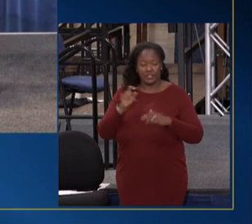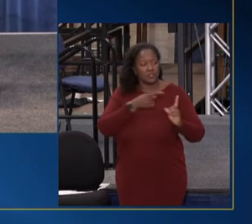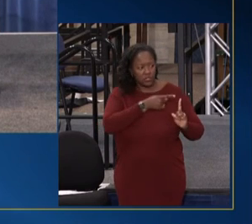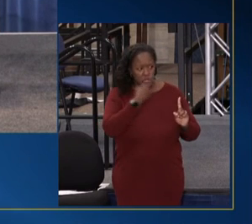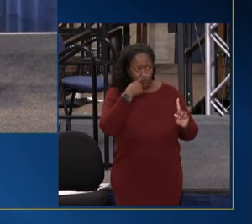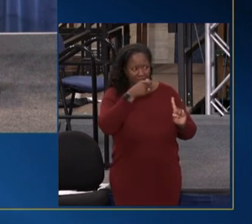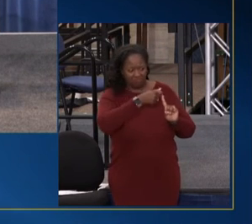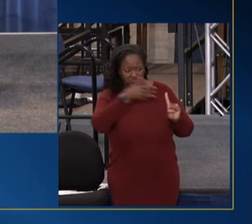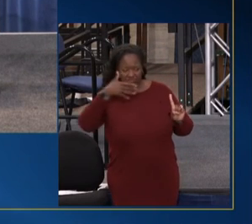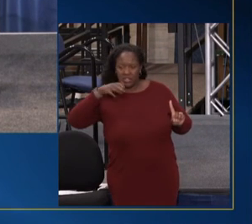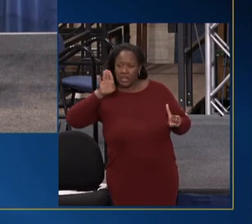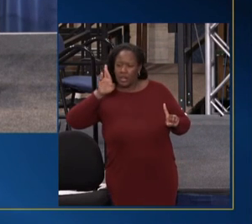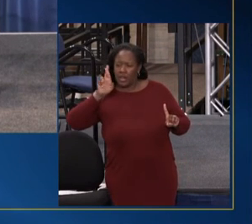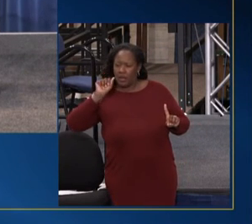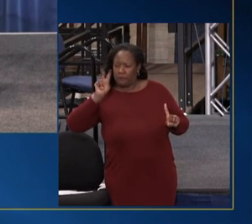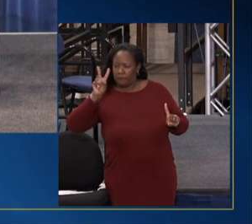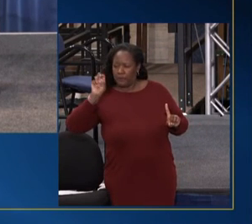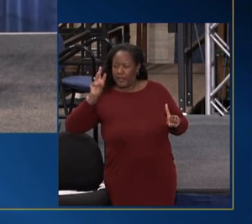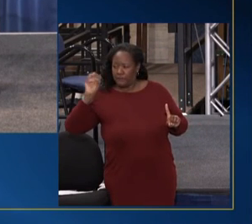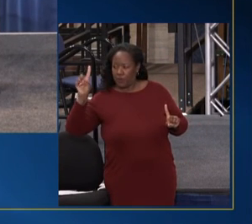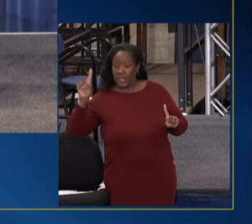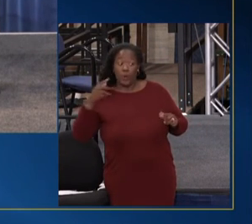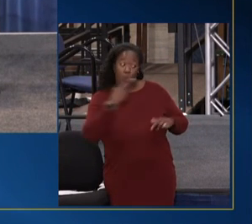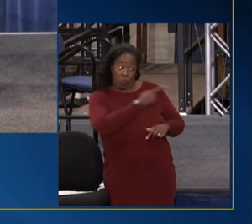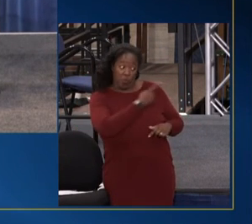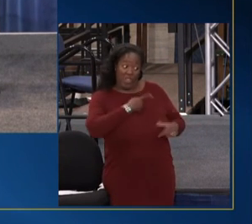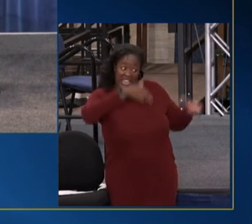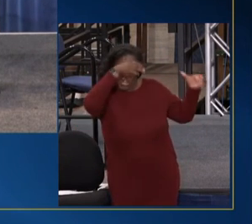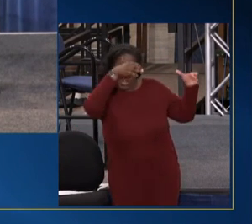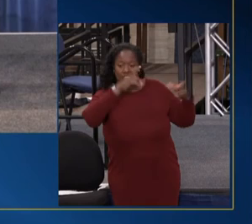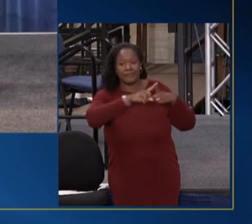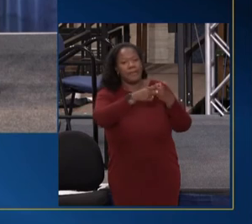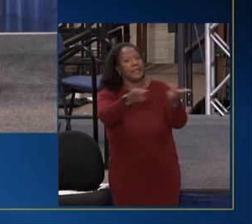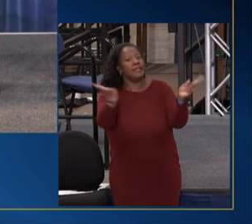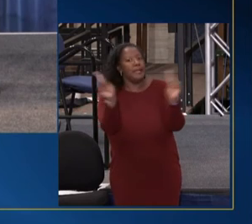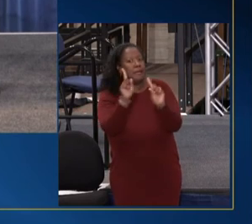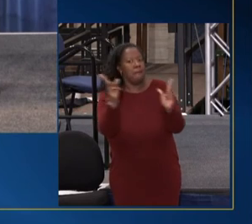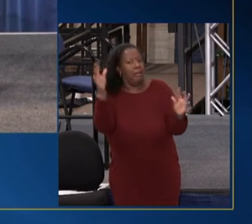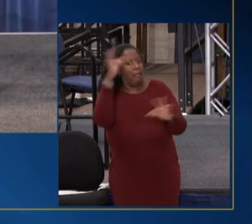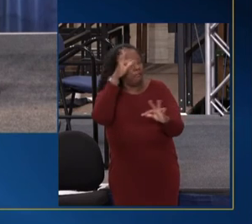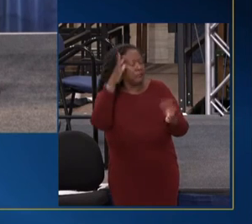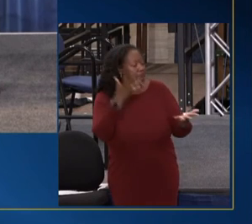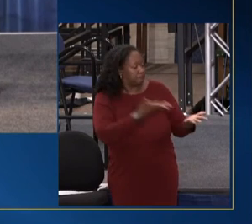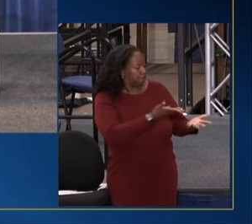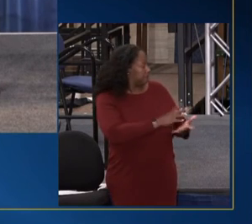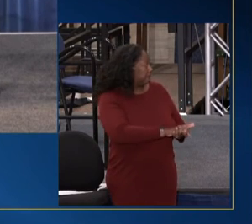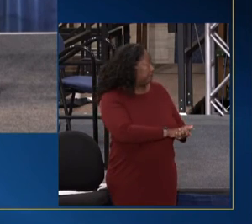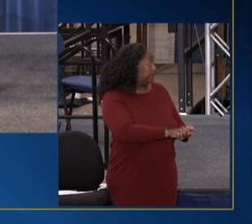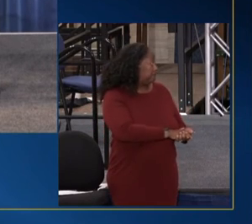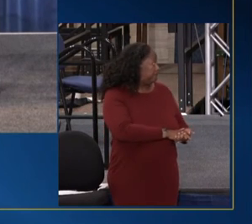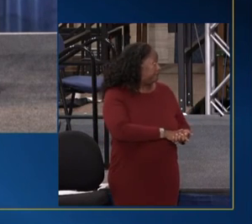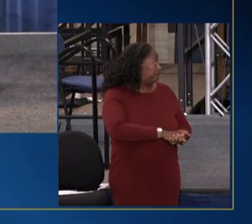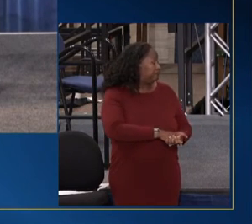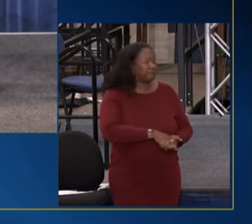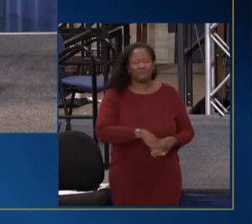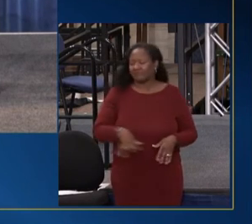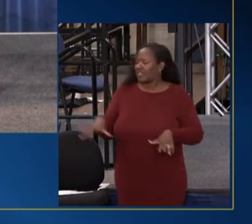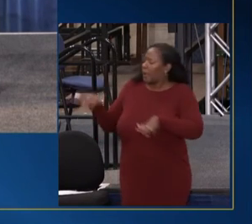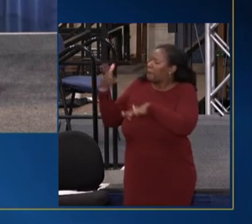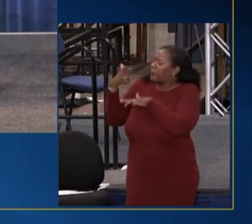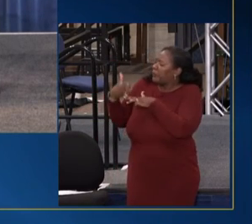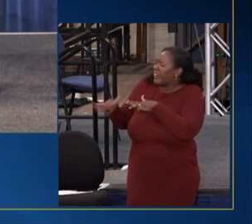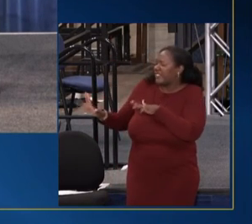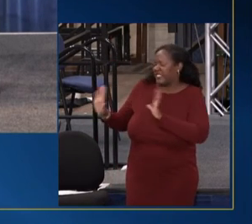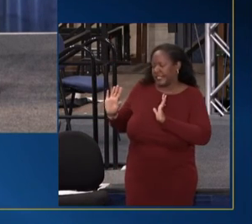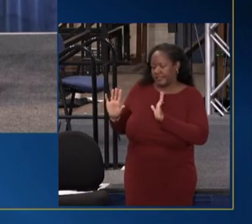what Braidwood... I understand, like... We're nerds, but like we're nerds, cool nerds, but Do you just want to like give a sentence? So that was just briefly.